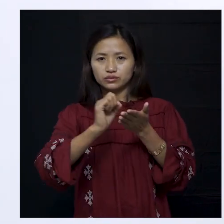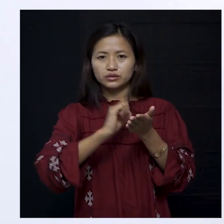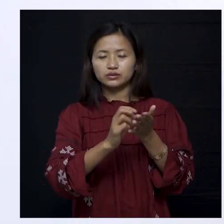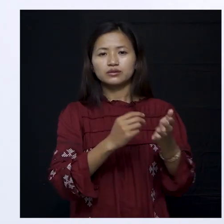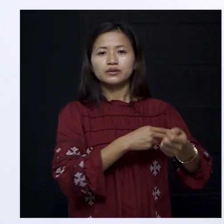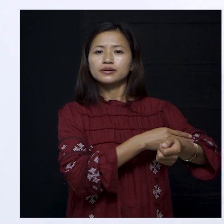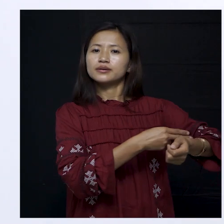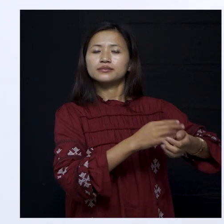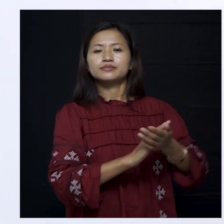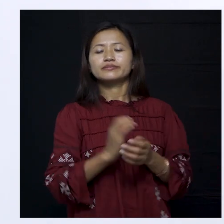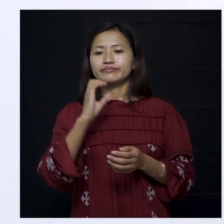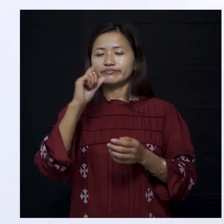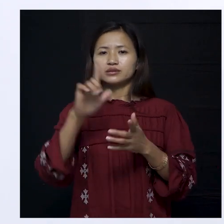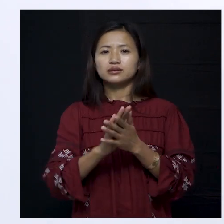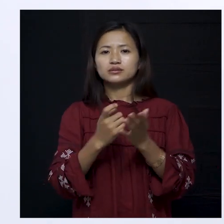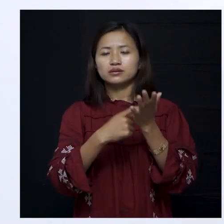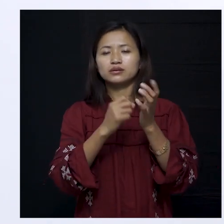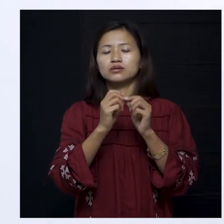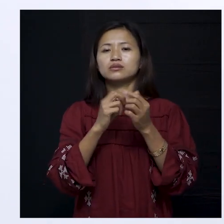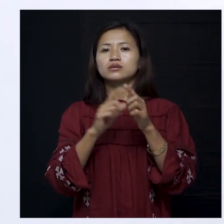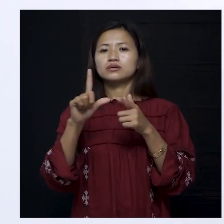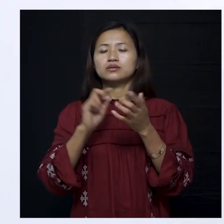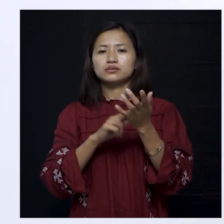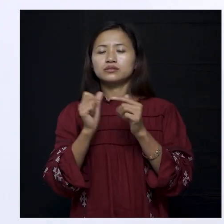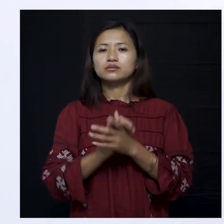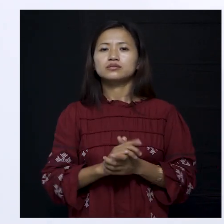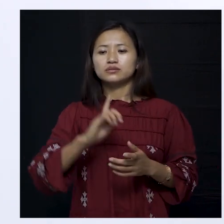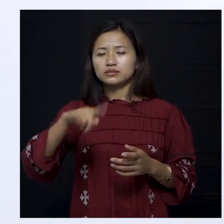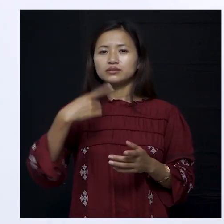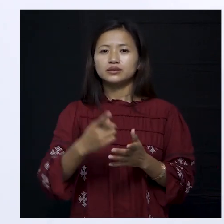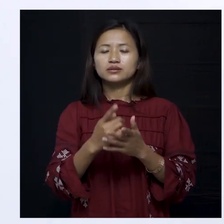also. As a student, you have to write that, okay? And the next thing will be the